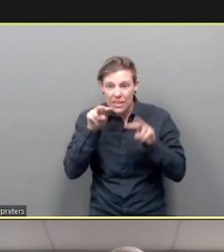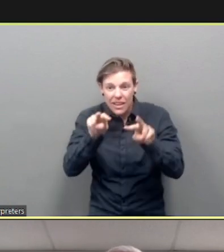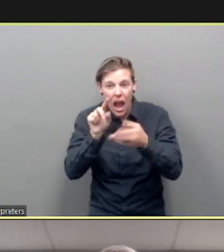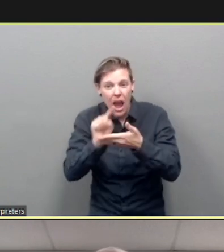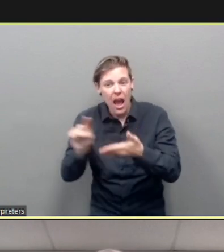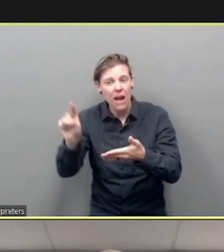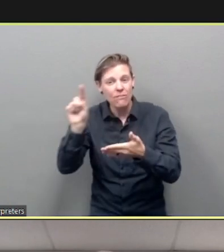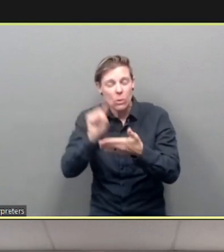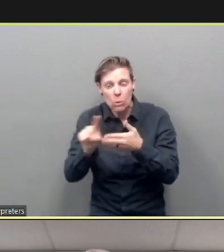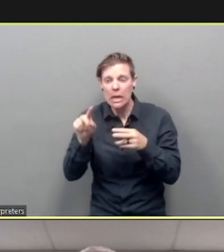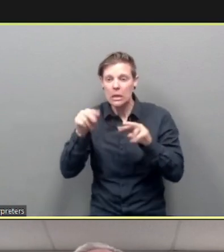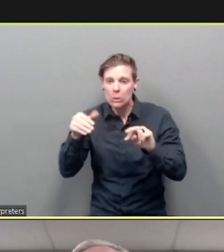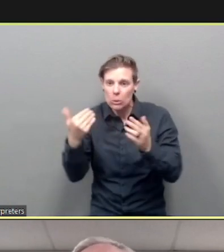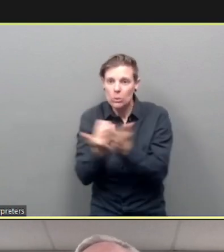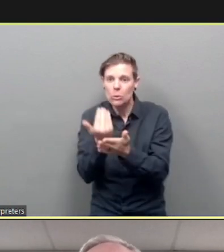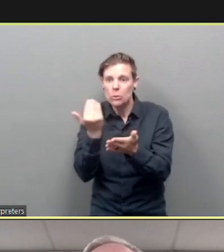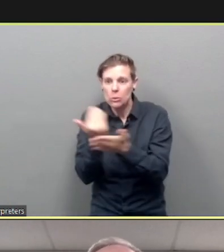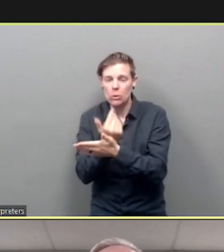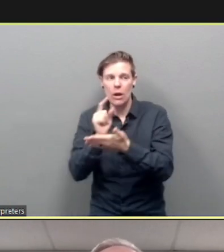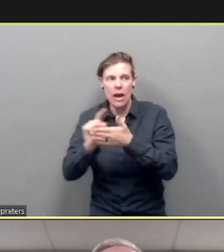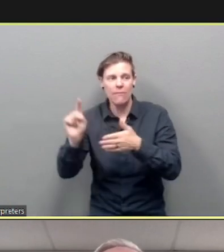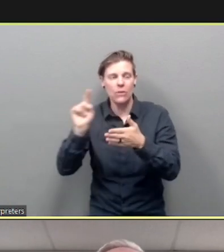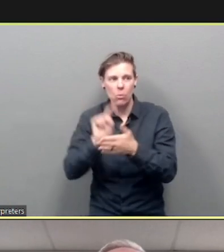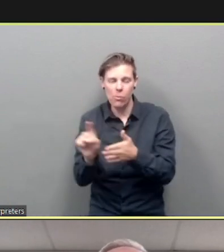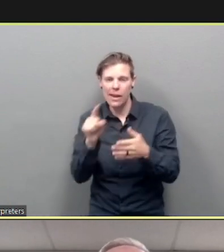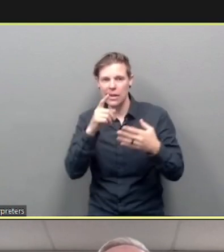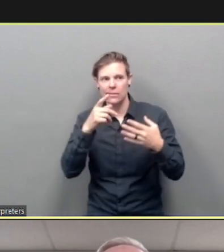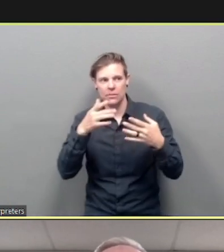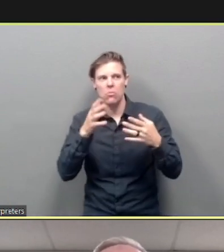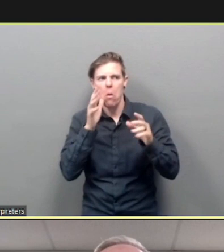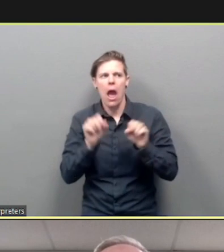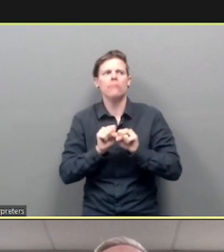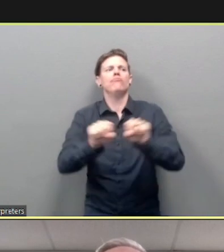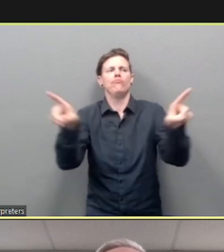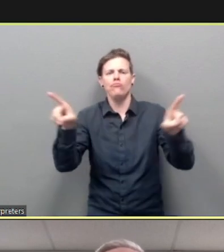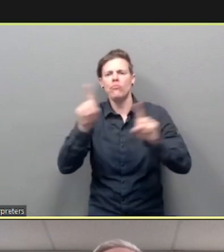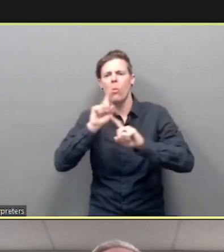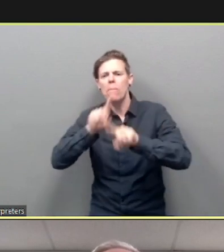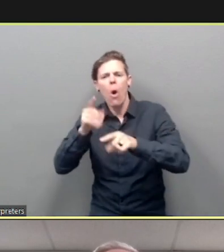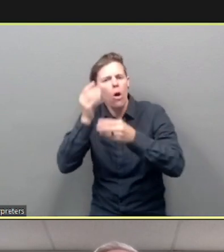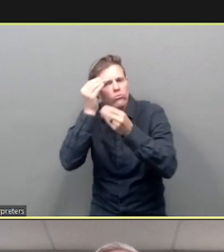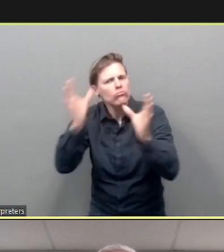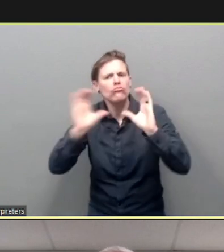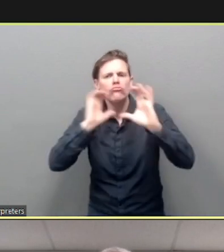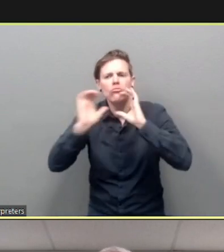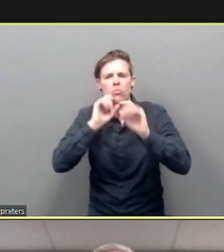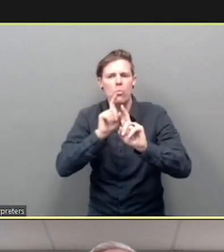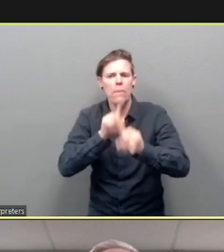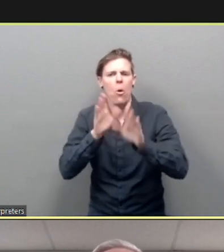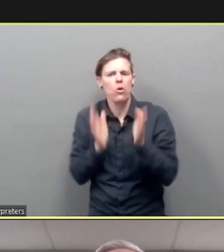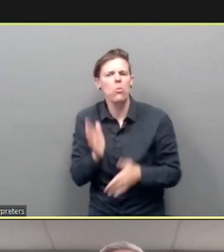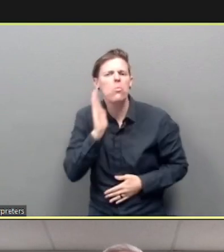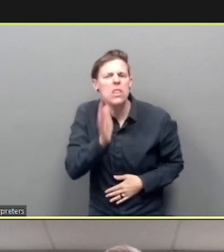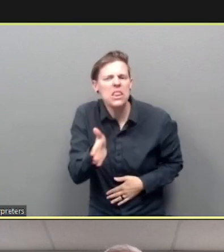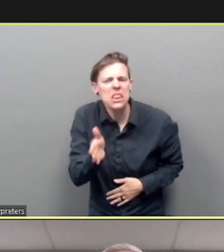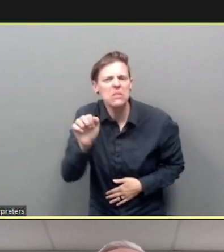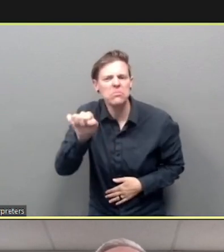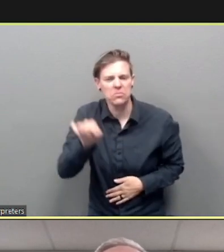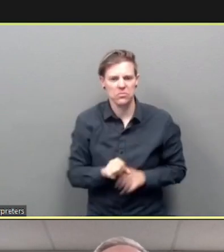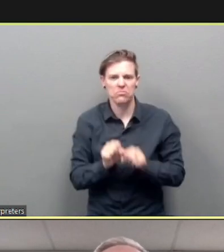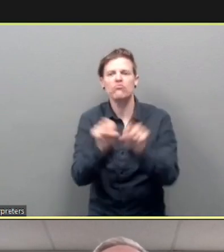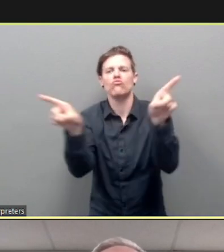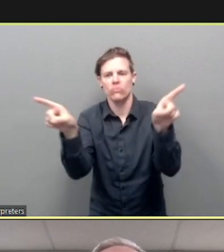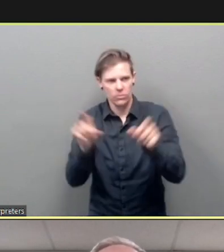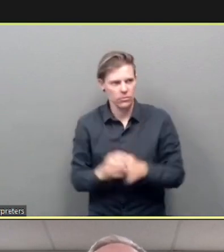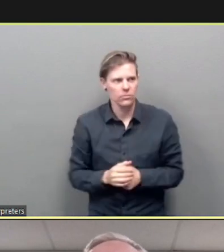that will be on our vaccine breakthrough report that we're going to be getting out onto the web one of these days soon. Green line,